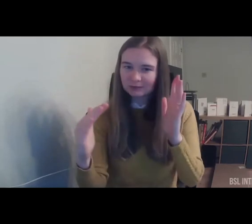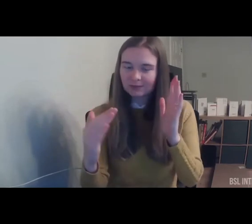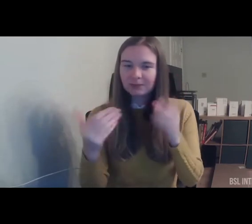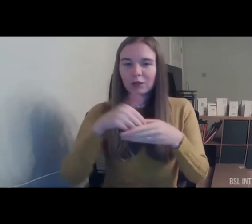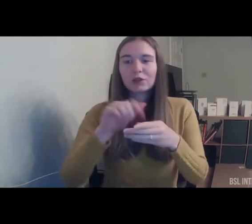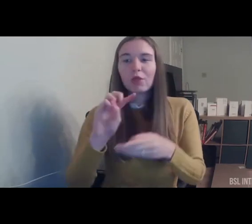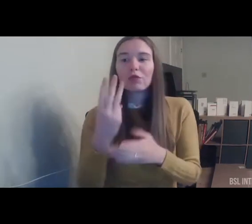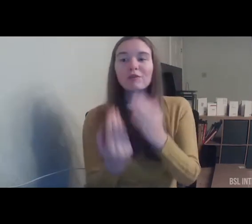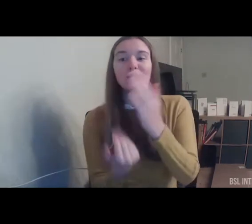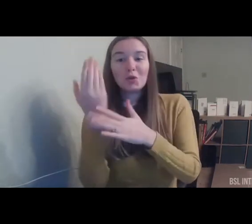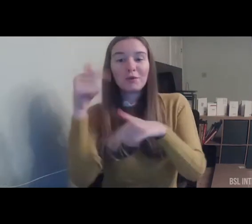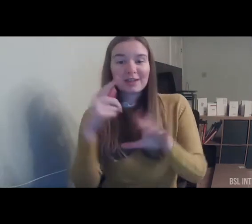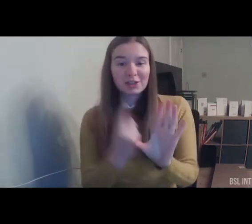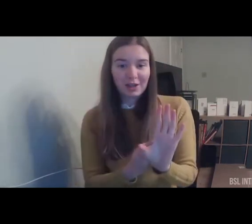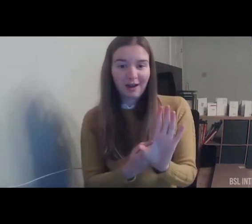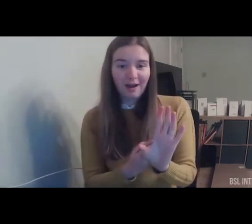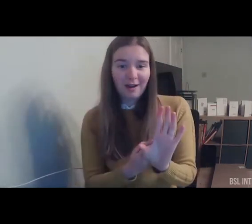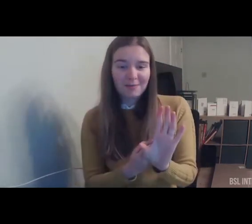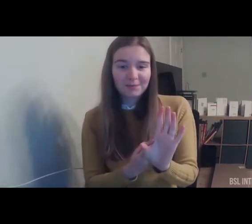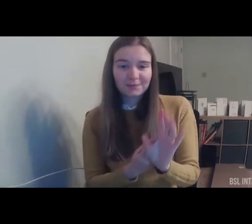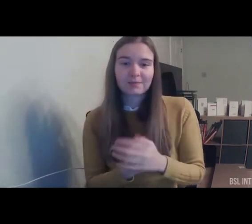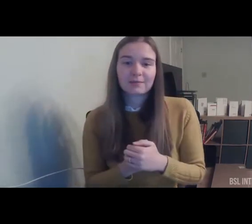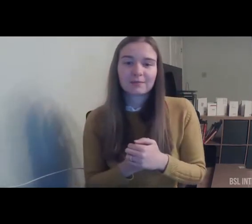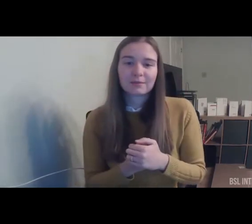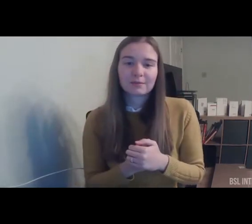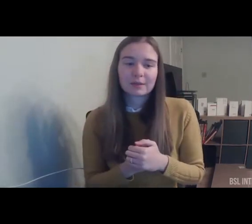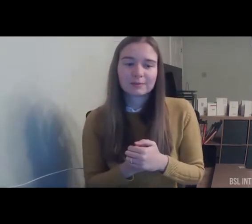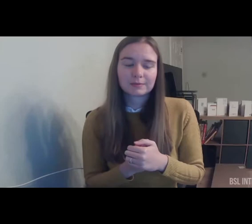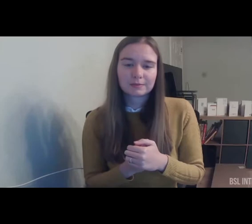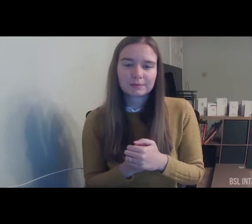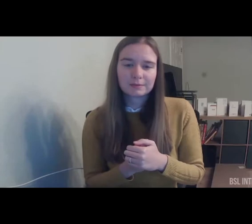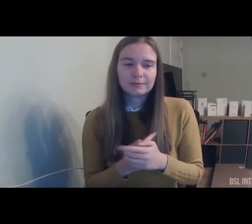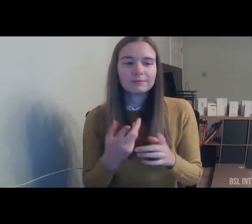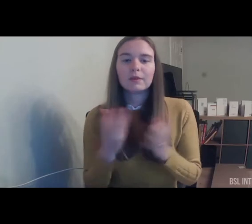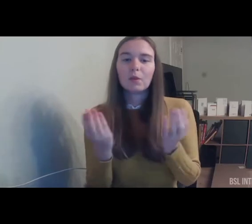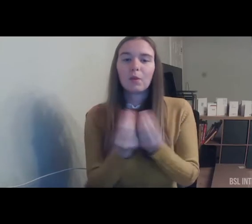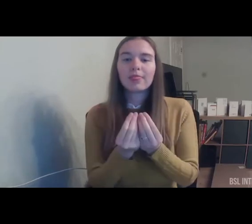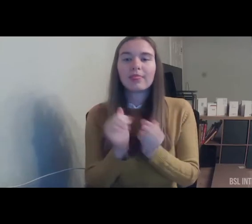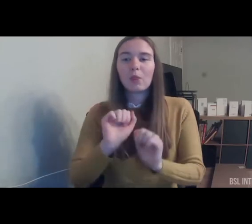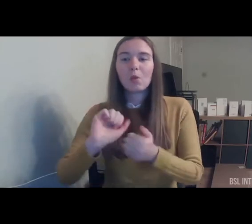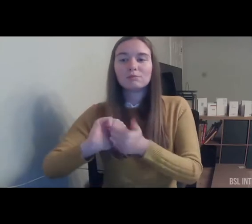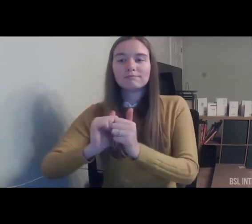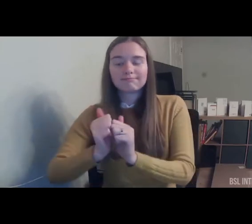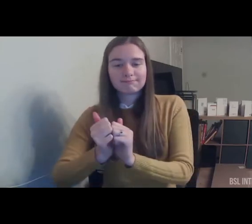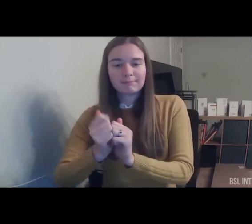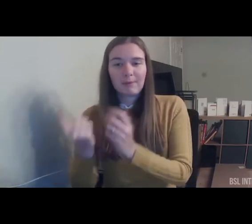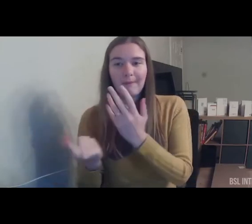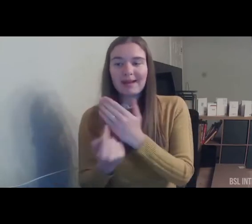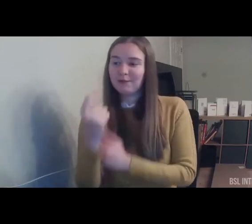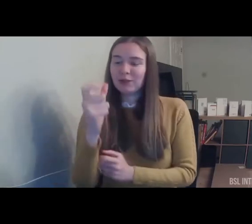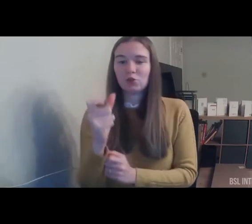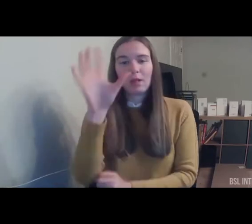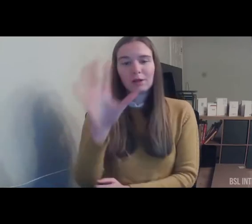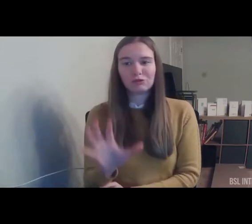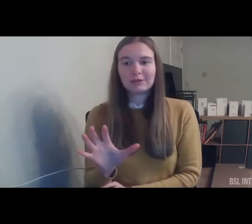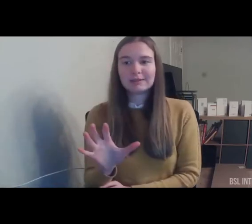for this year, including Iraq and Uzbekistan. Alongside those contributions from individual countries, there